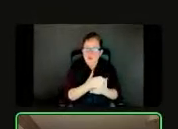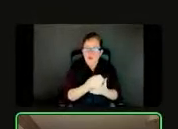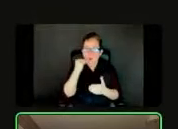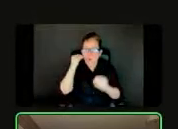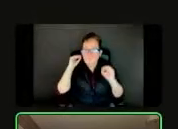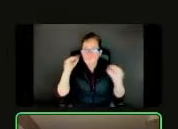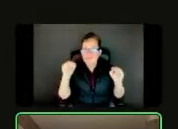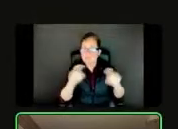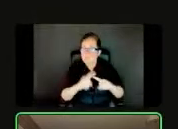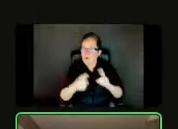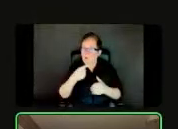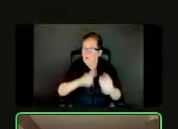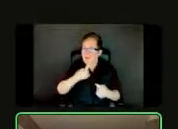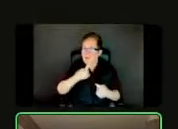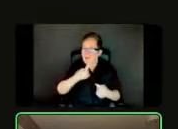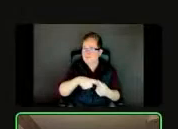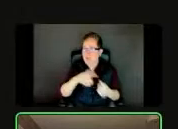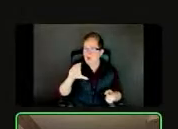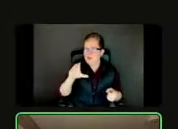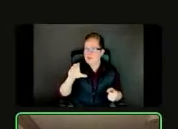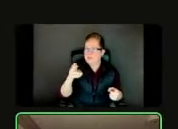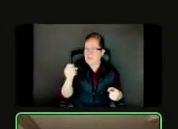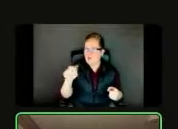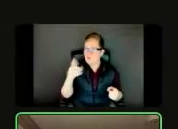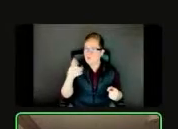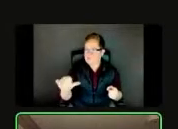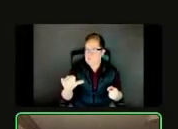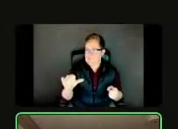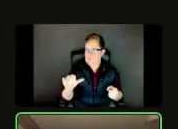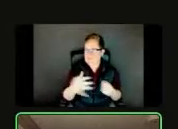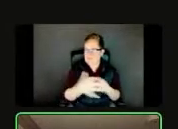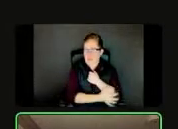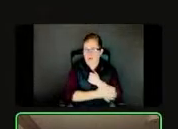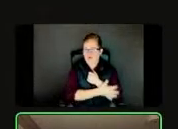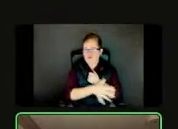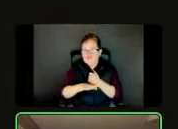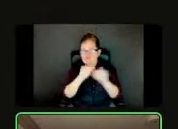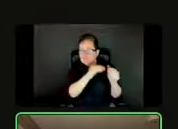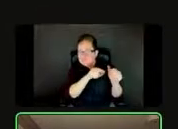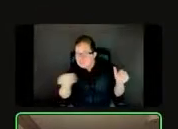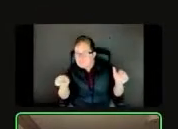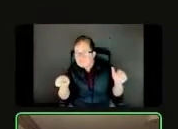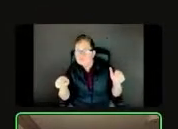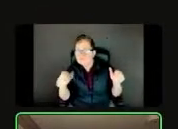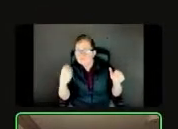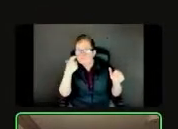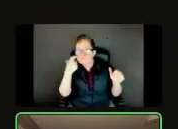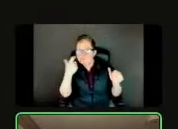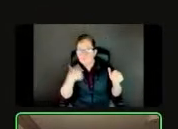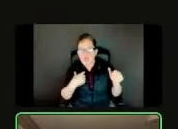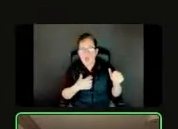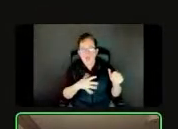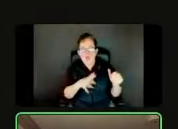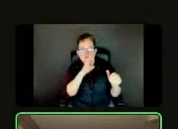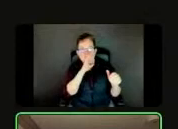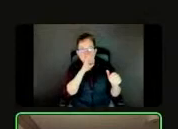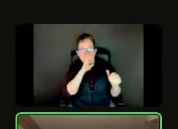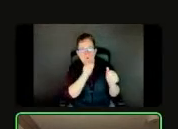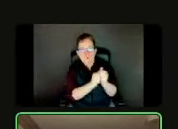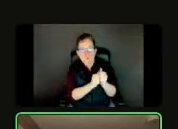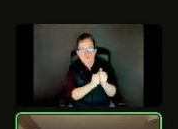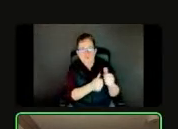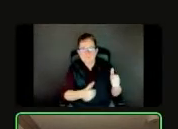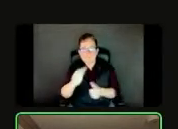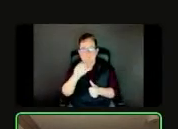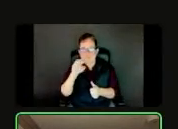the counties are willing to spend to address homelessness. And the last time that my intern spoke to the chief financial officer for